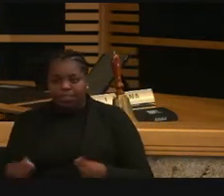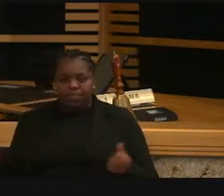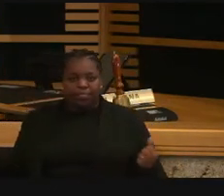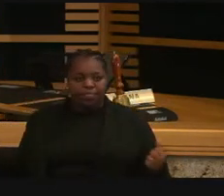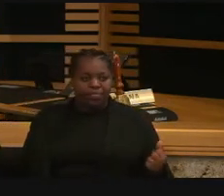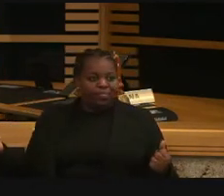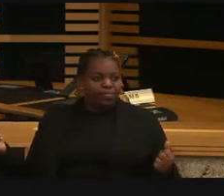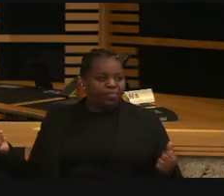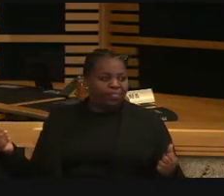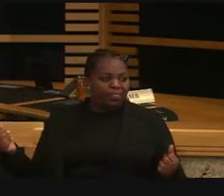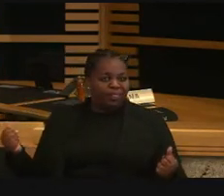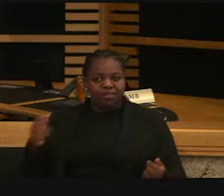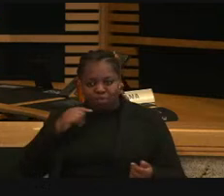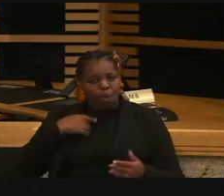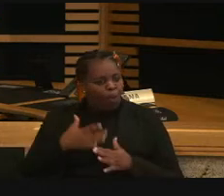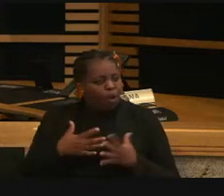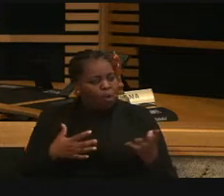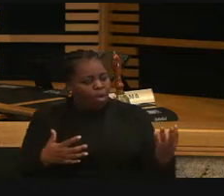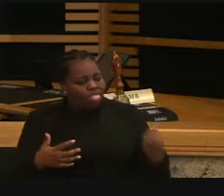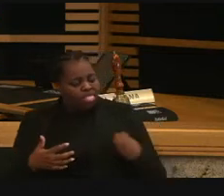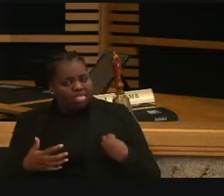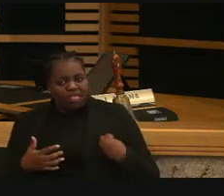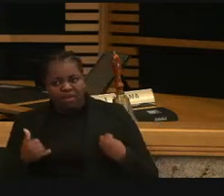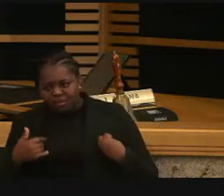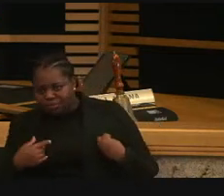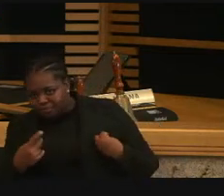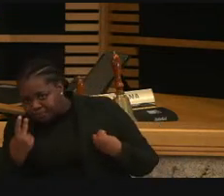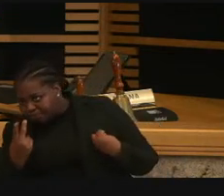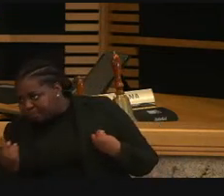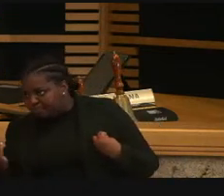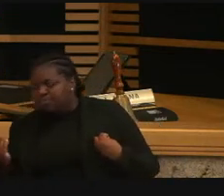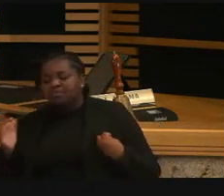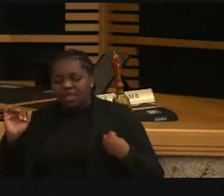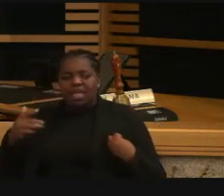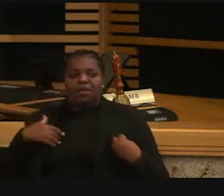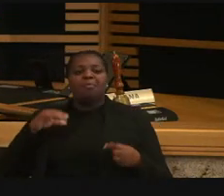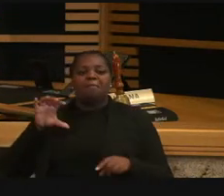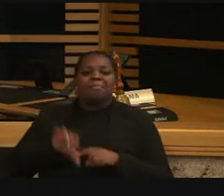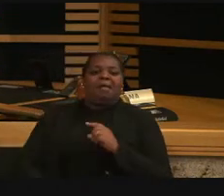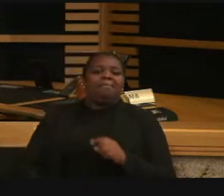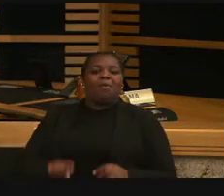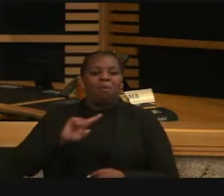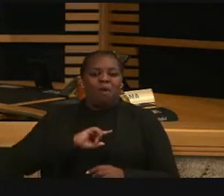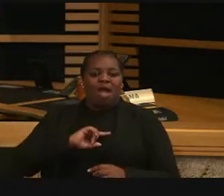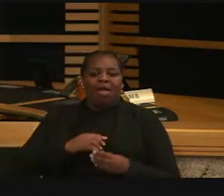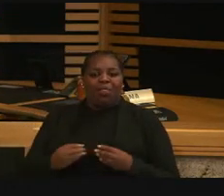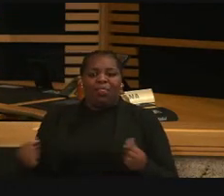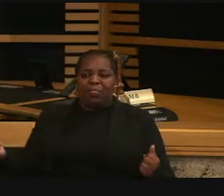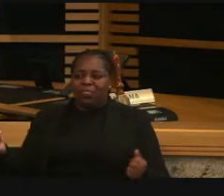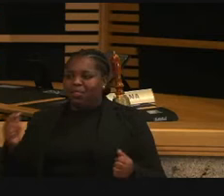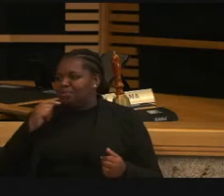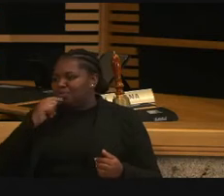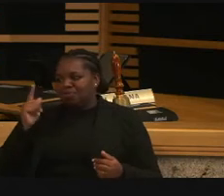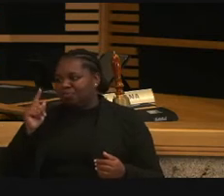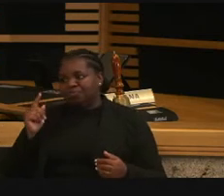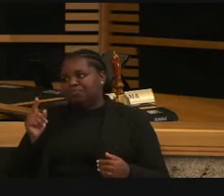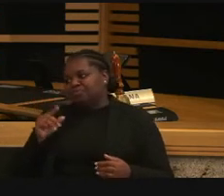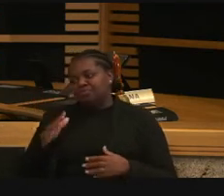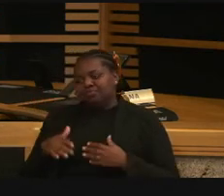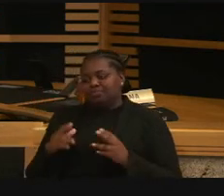besigqibele siyamba nayo ngiyane sayibona into ebangibiduke ayiphathekanga kakuhle la Weybridge